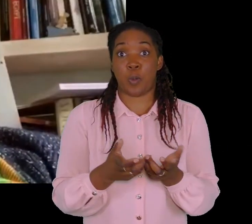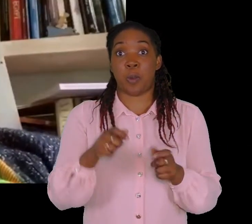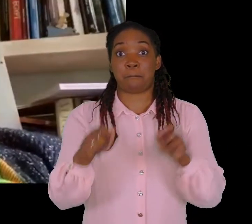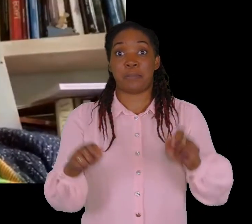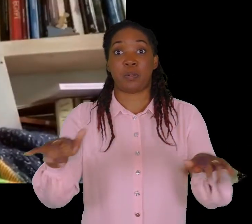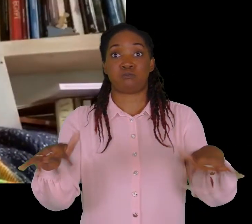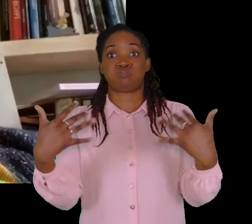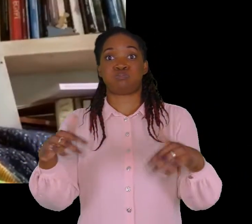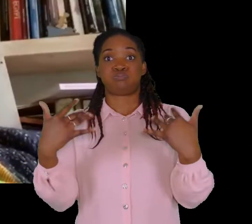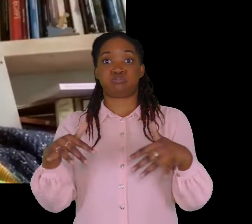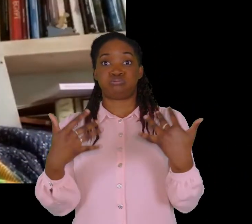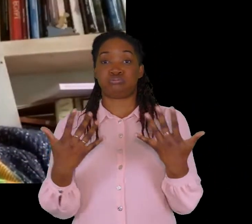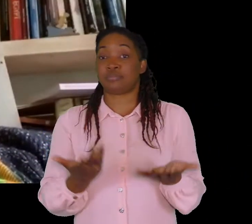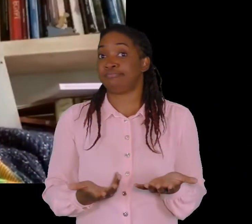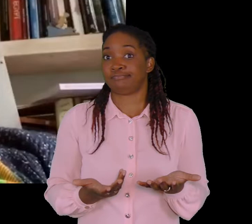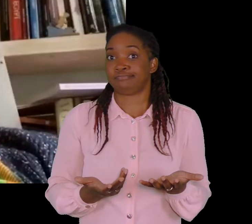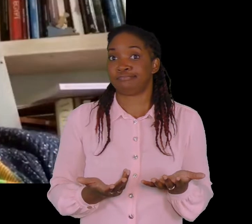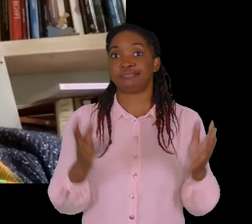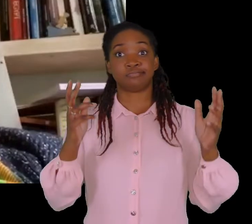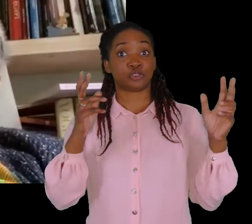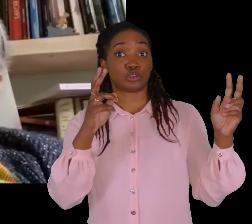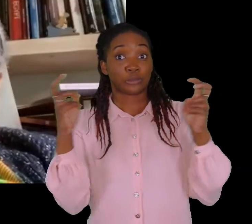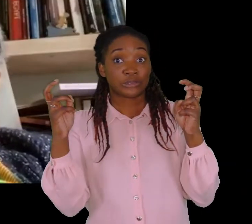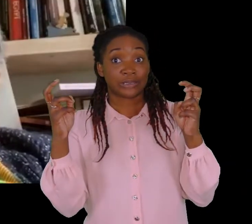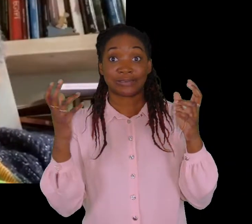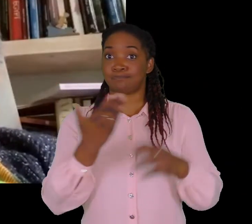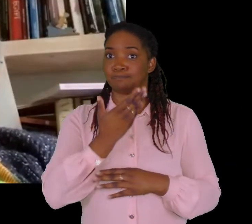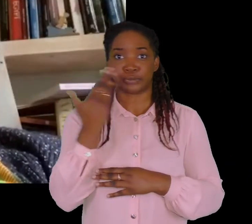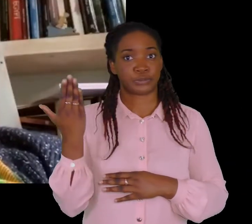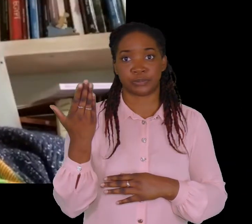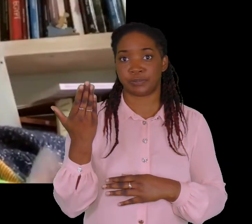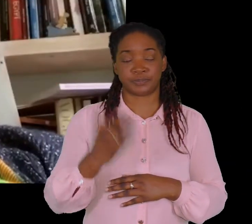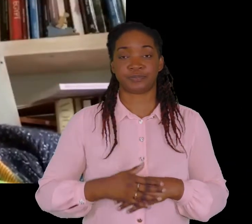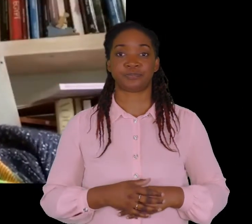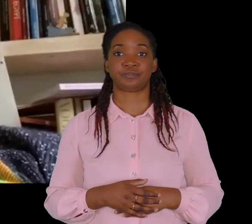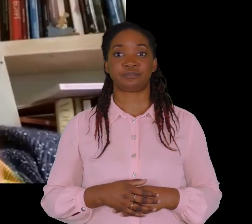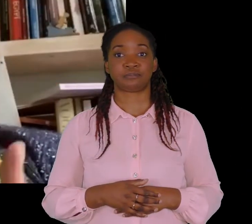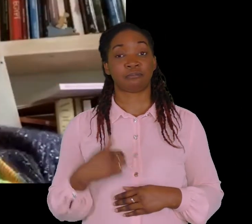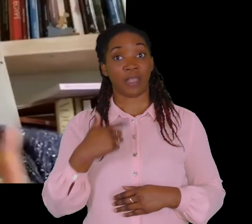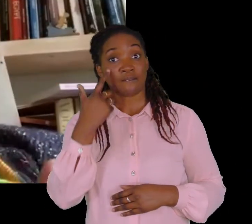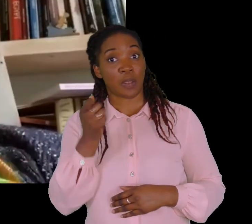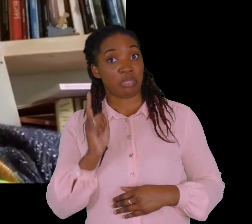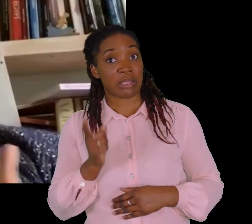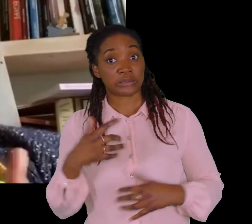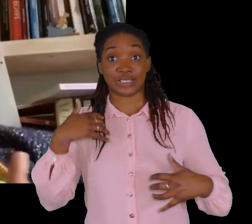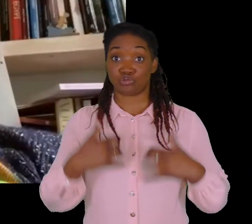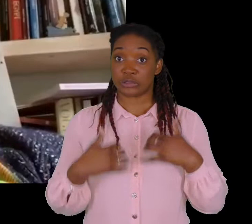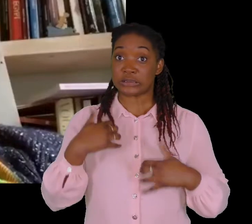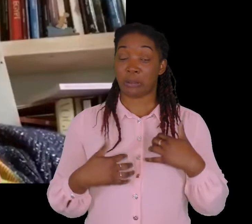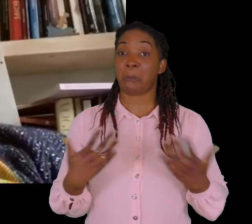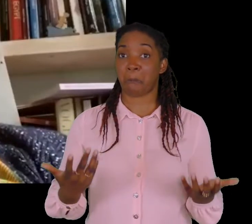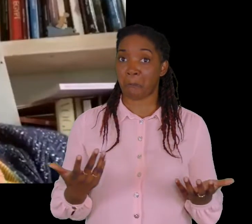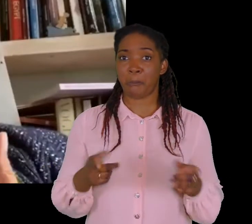what was on the screen. And I found that interesting, but it is also how